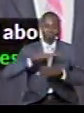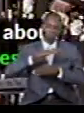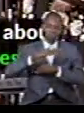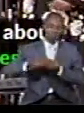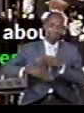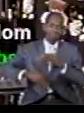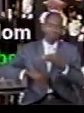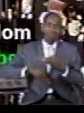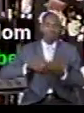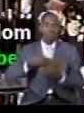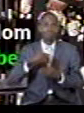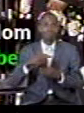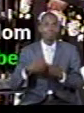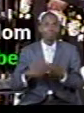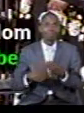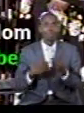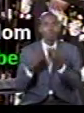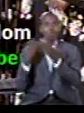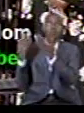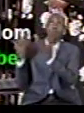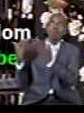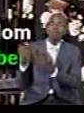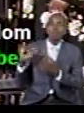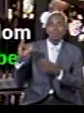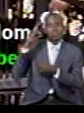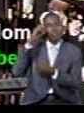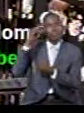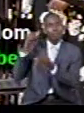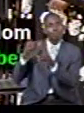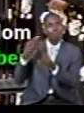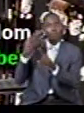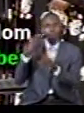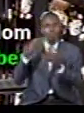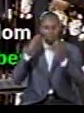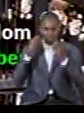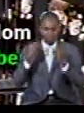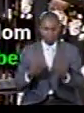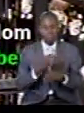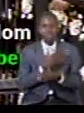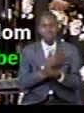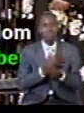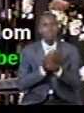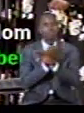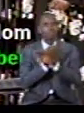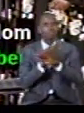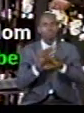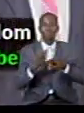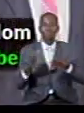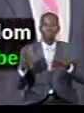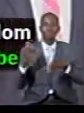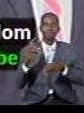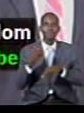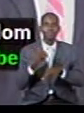about, waiting for the words of power and freedom.